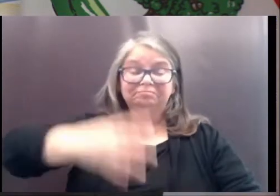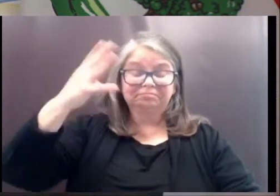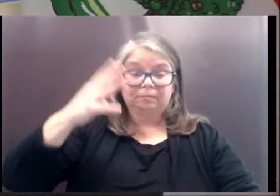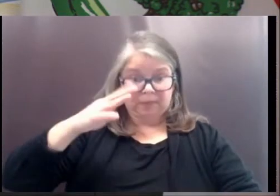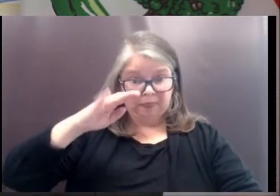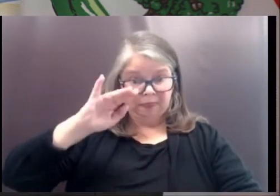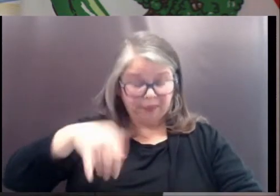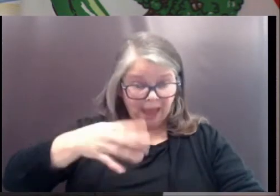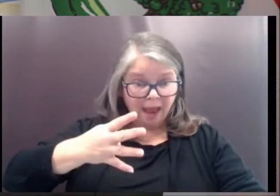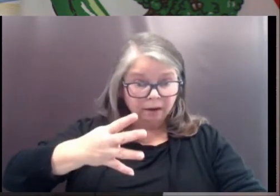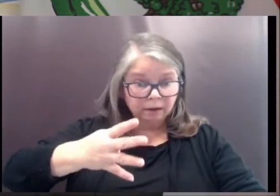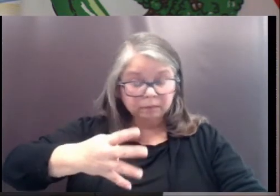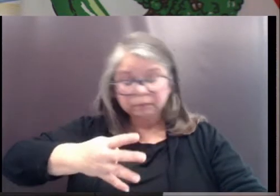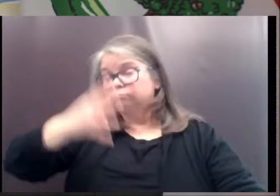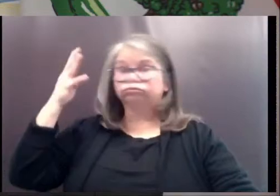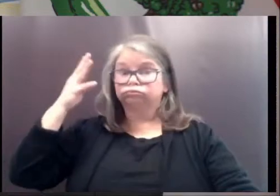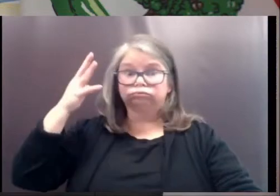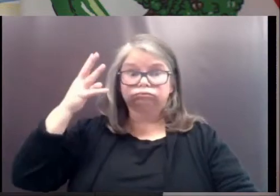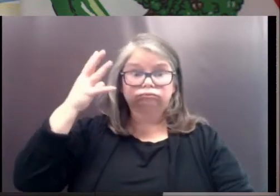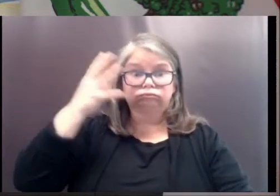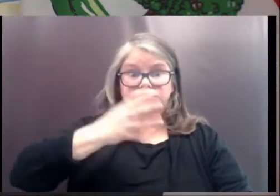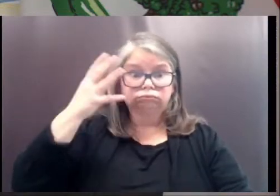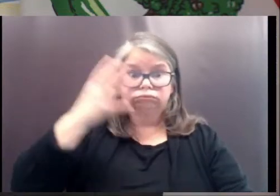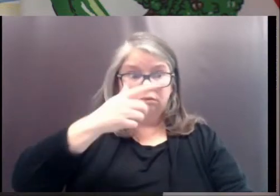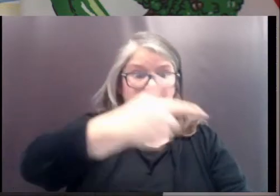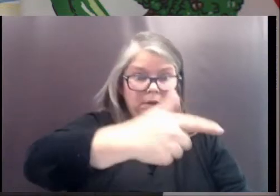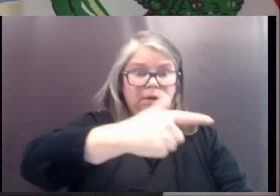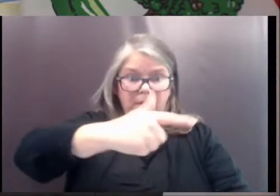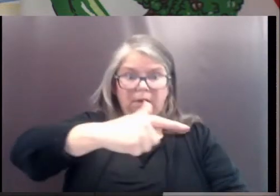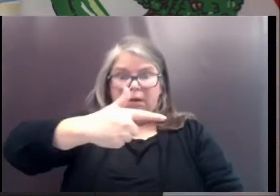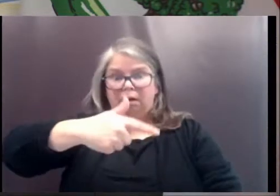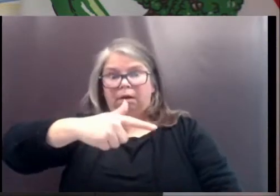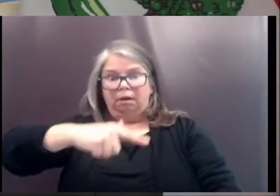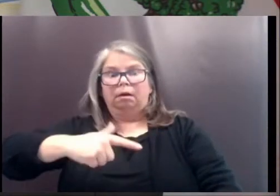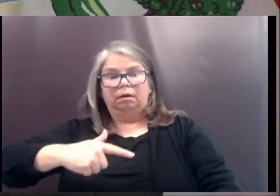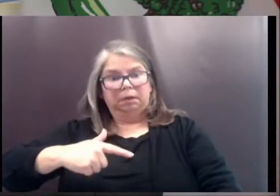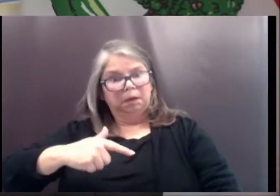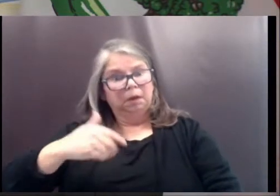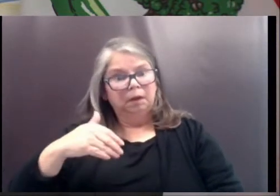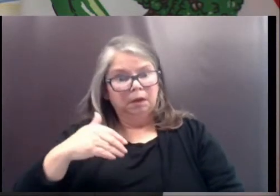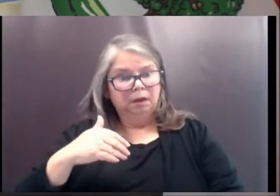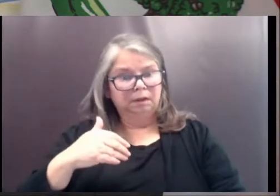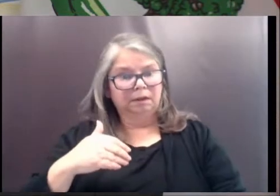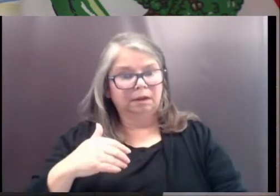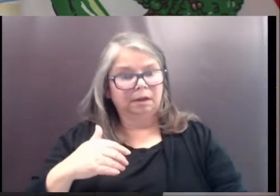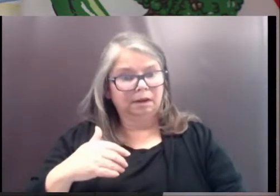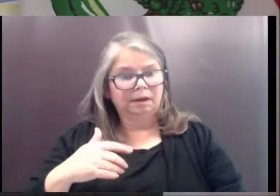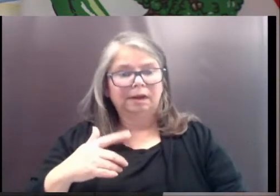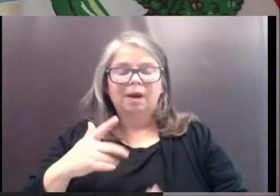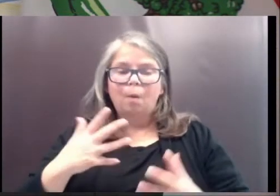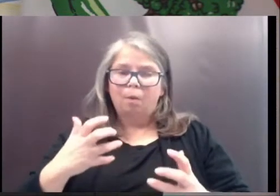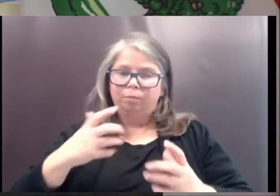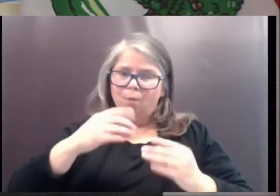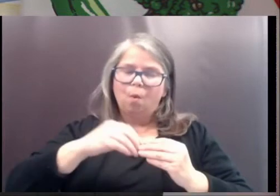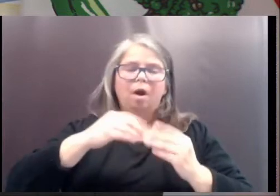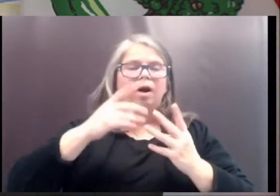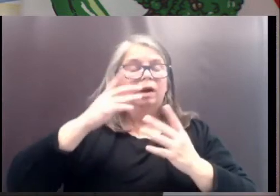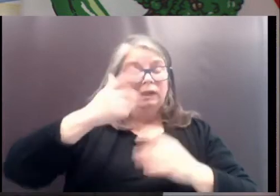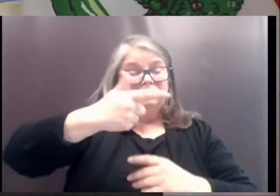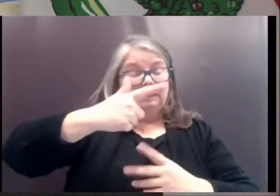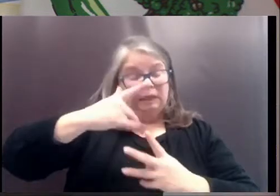to maneuver some of the sites and make them a little more streamlined in the flow and process as far as traffic